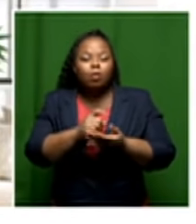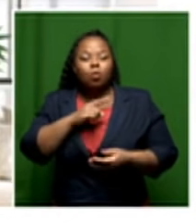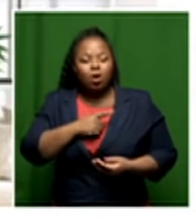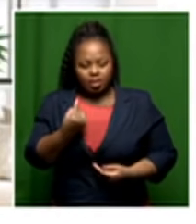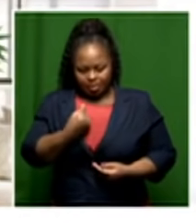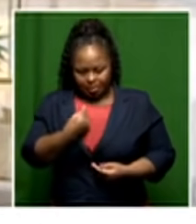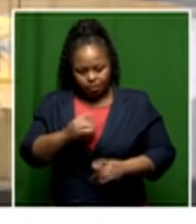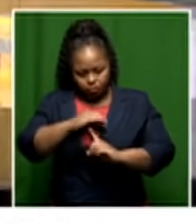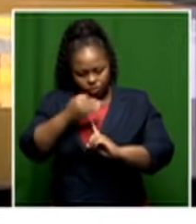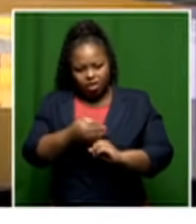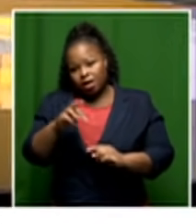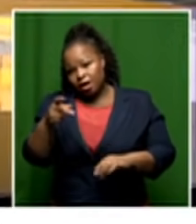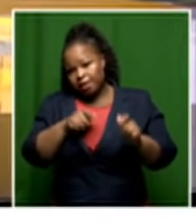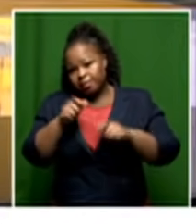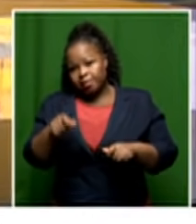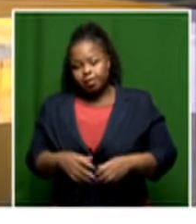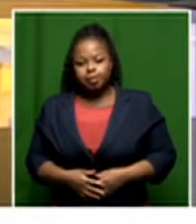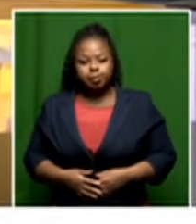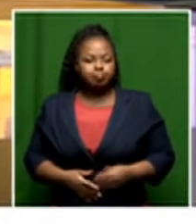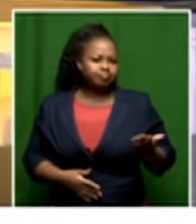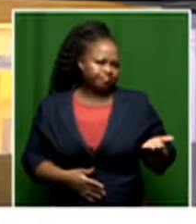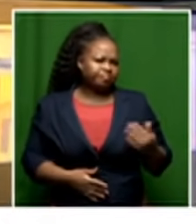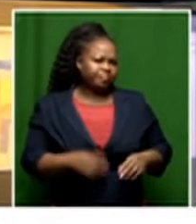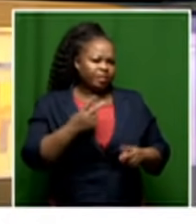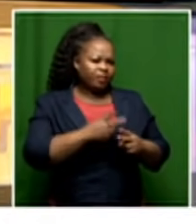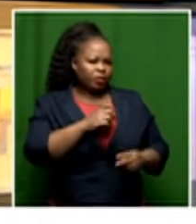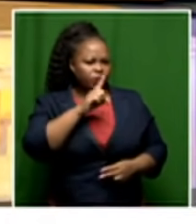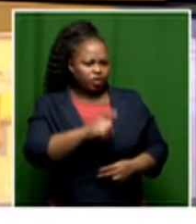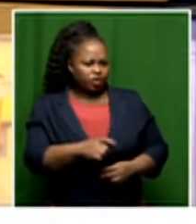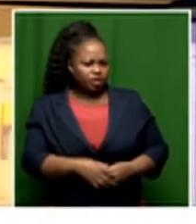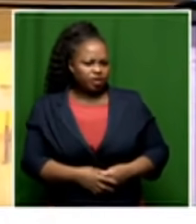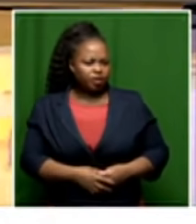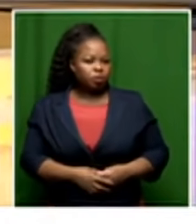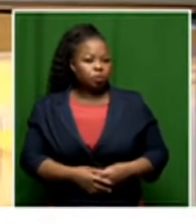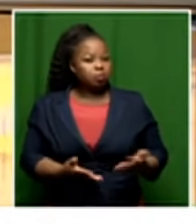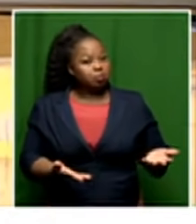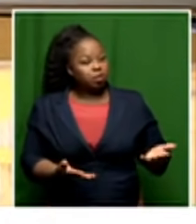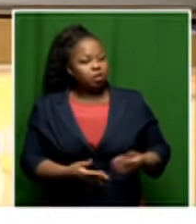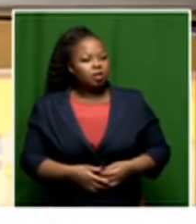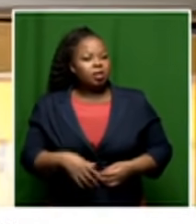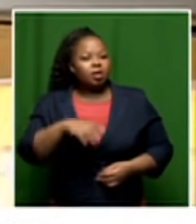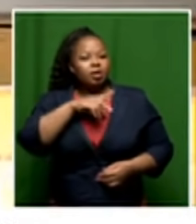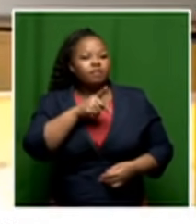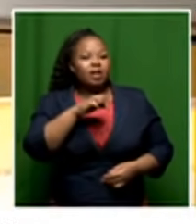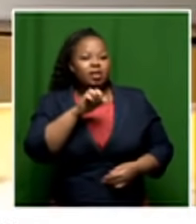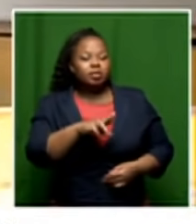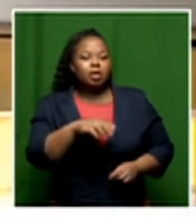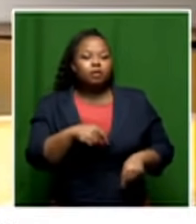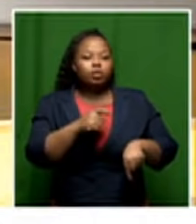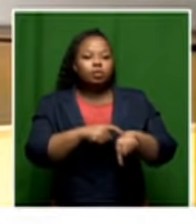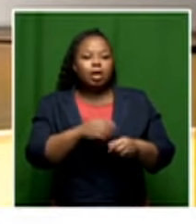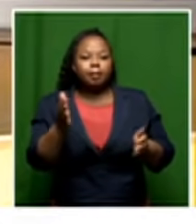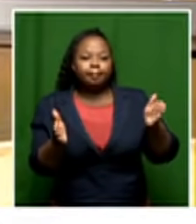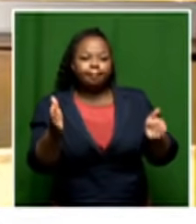Very big thing. Final question, Doc, and very quickly, please, the gap between the Pfizer injections, because